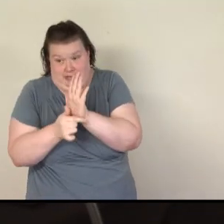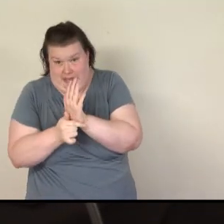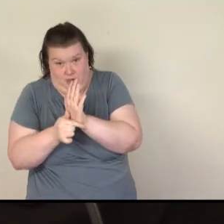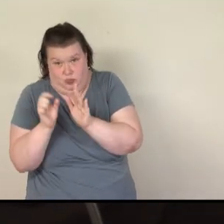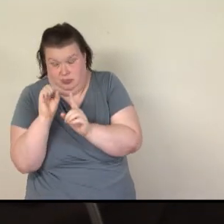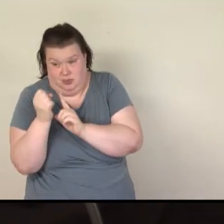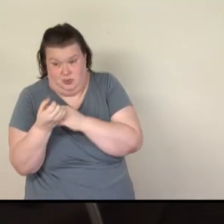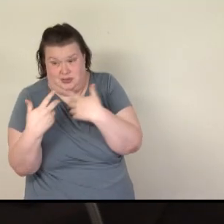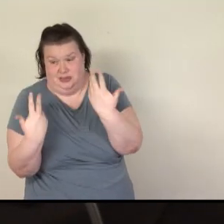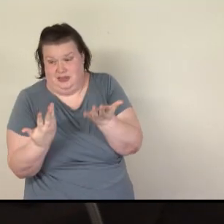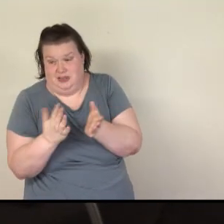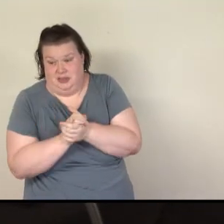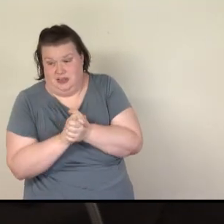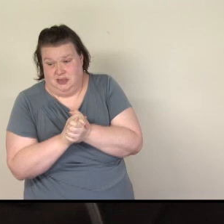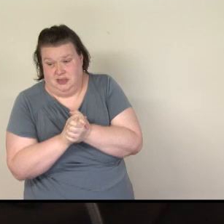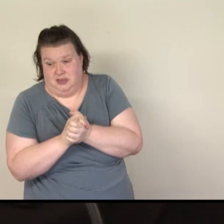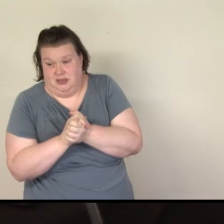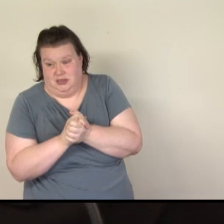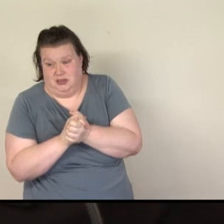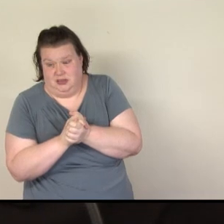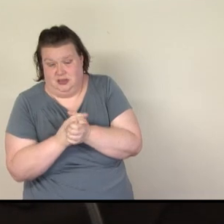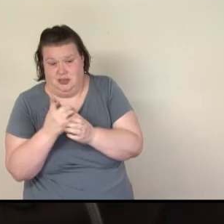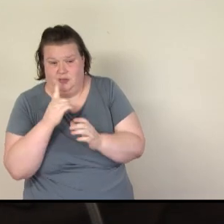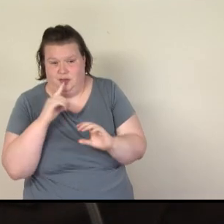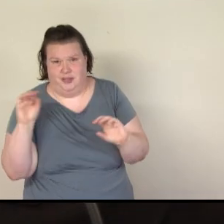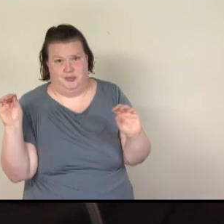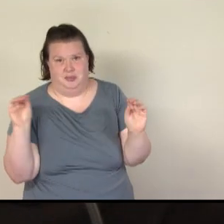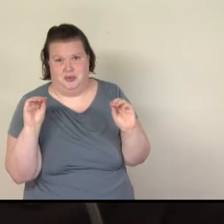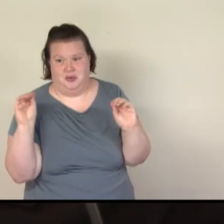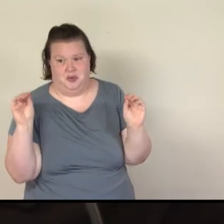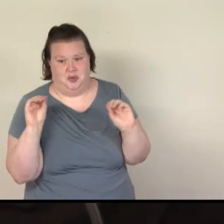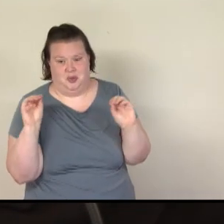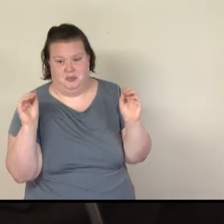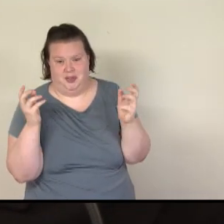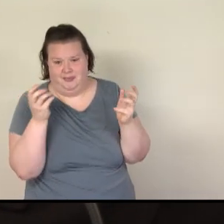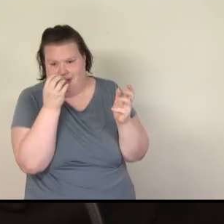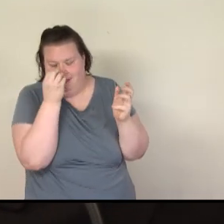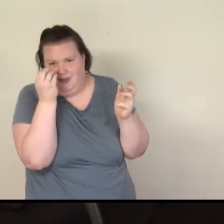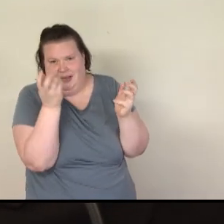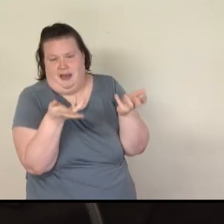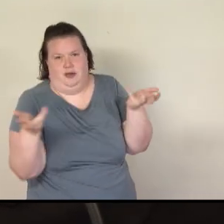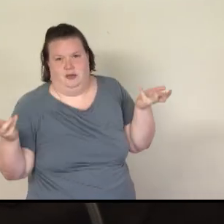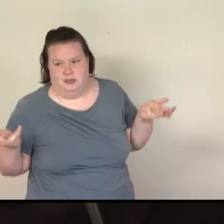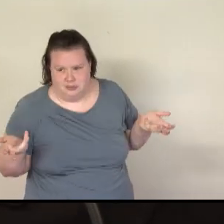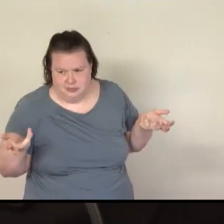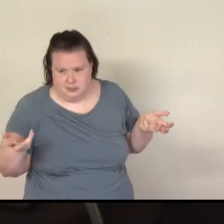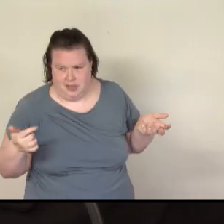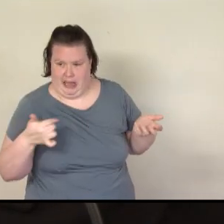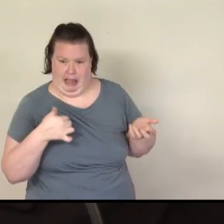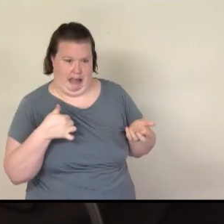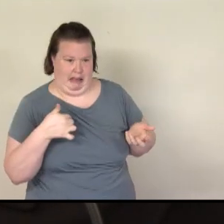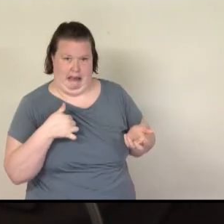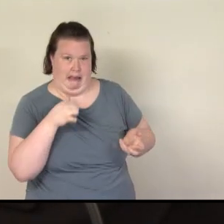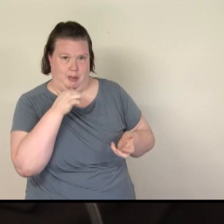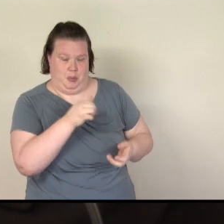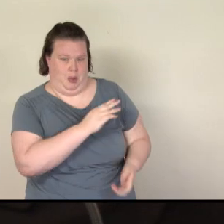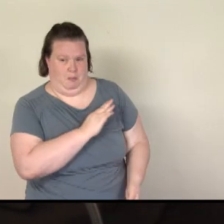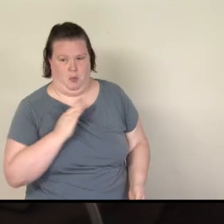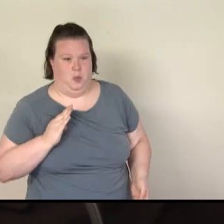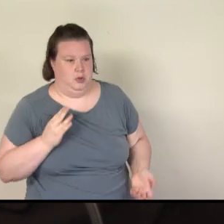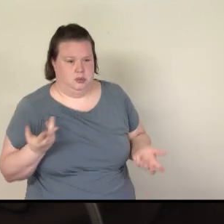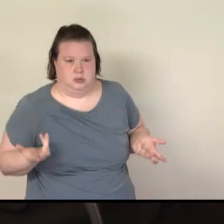is it shouldn't carry any weight with anybody here, frankly, because I'm not on the board. I